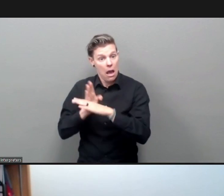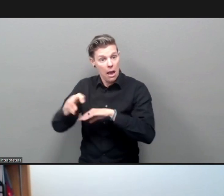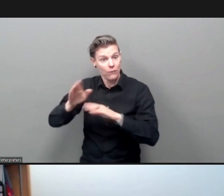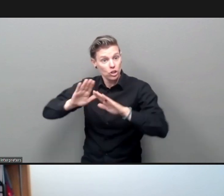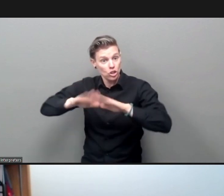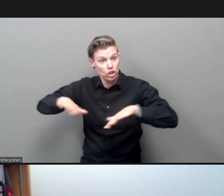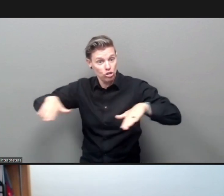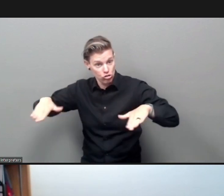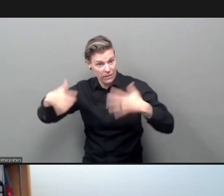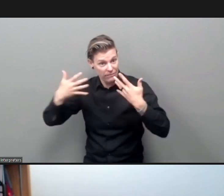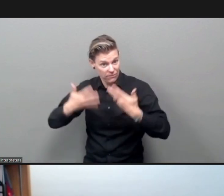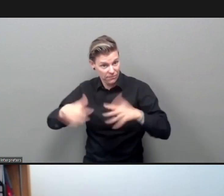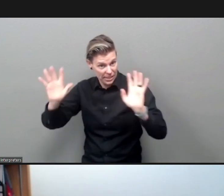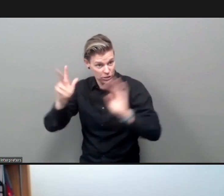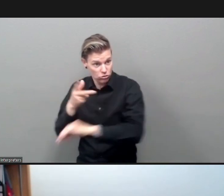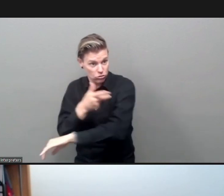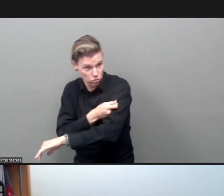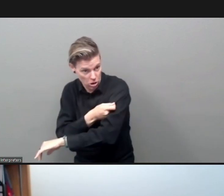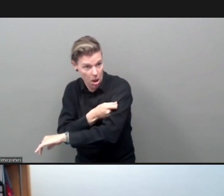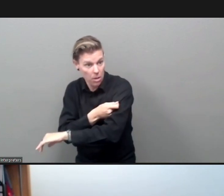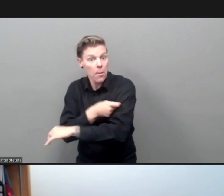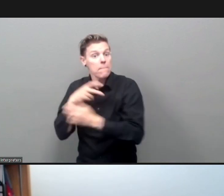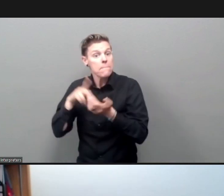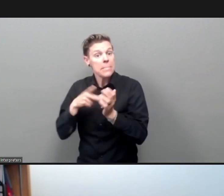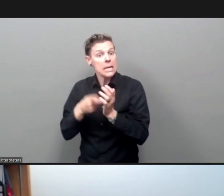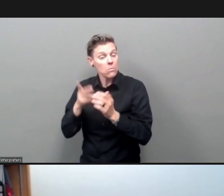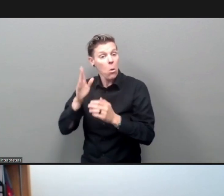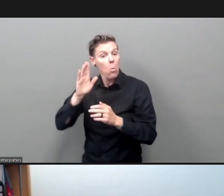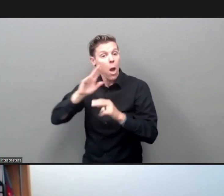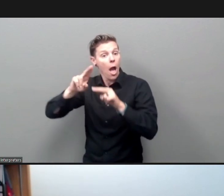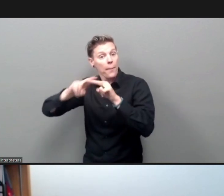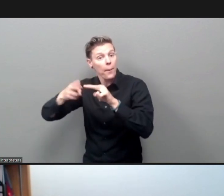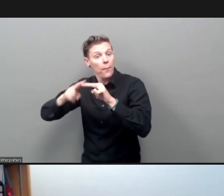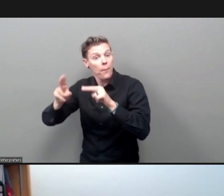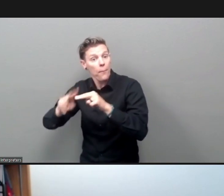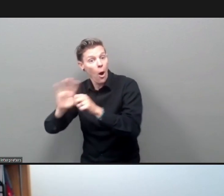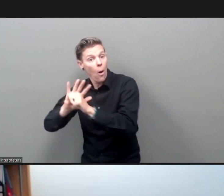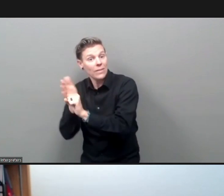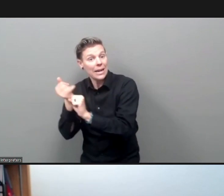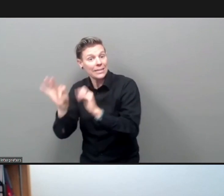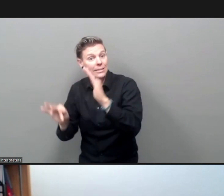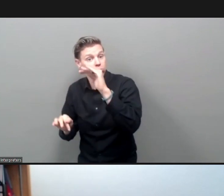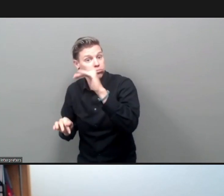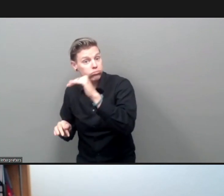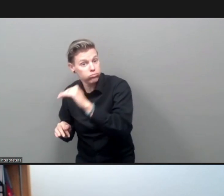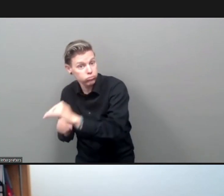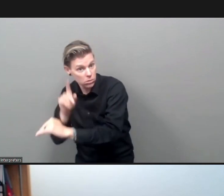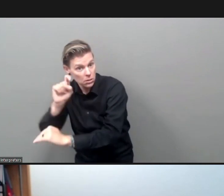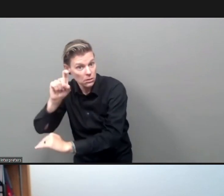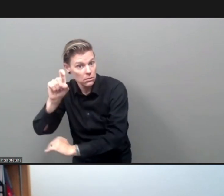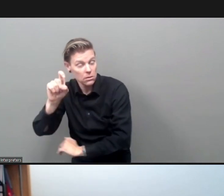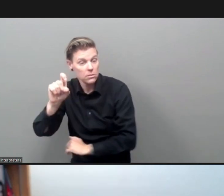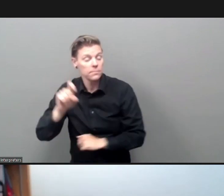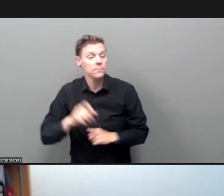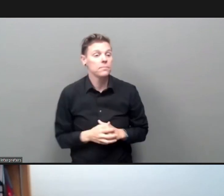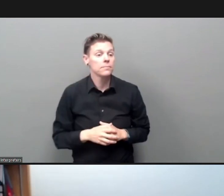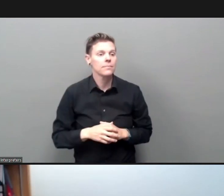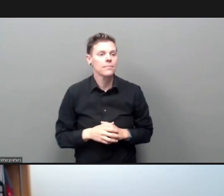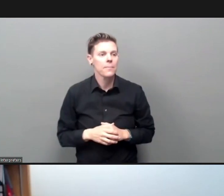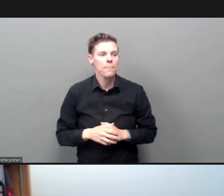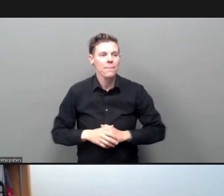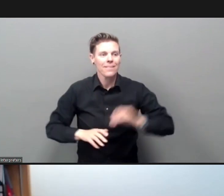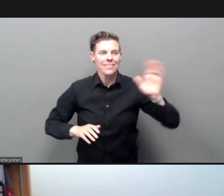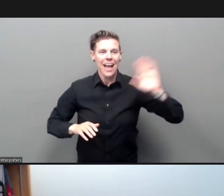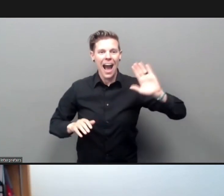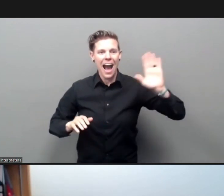Yes. Hi, we're from UNM too, me and David. I mean, before. So thanks for being